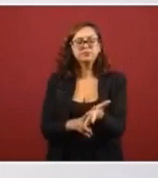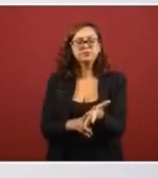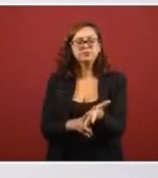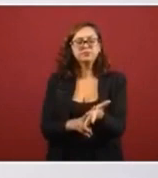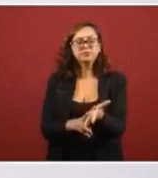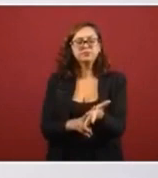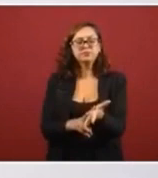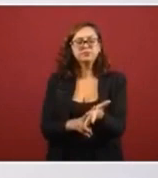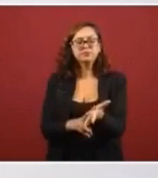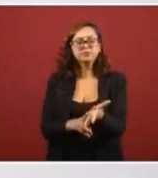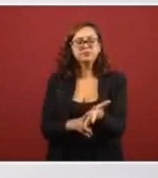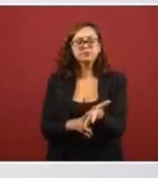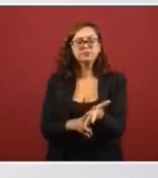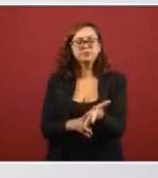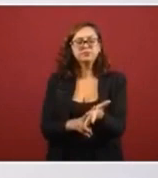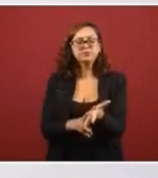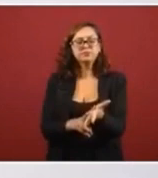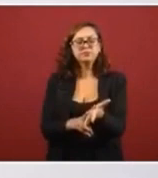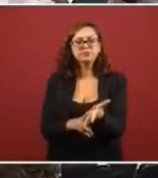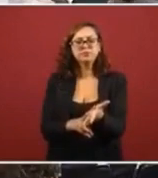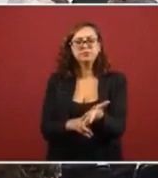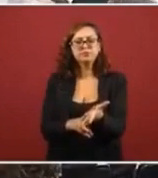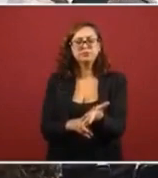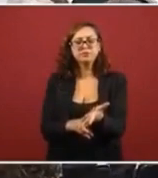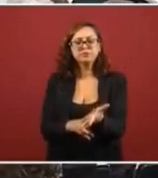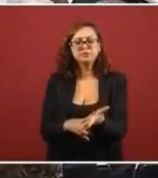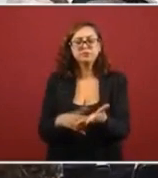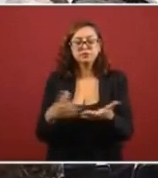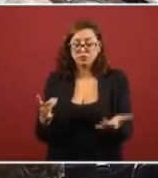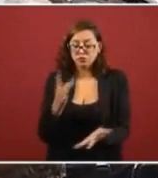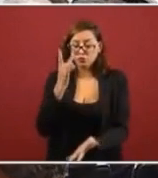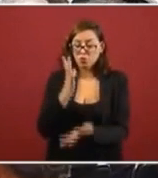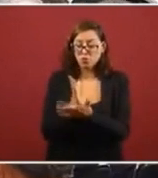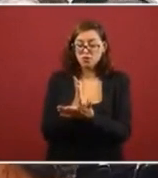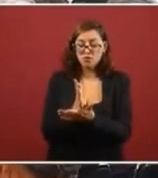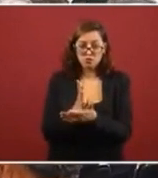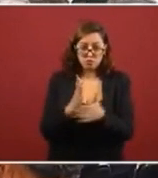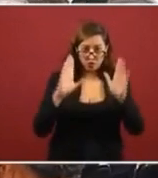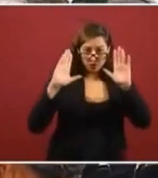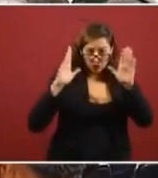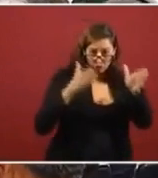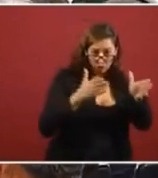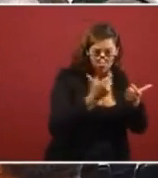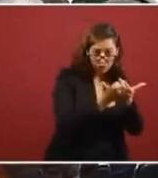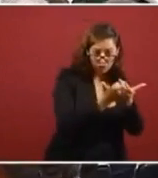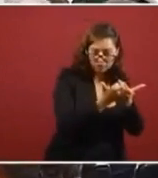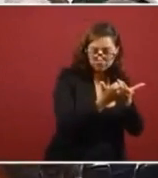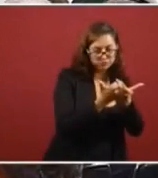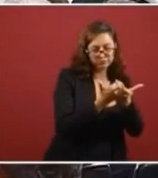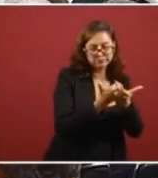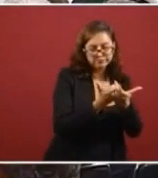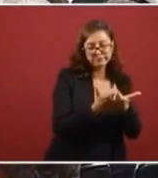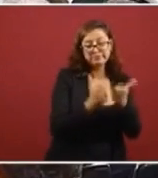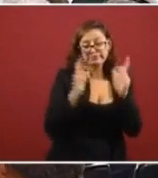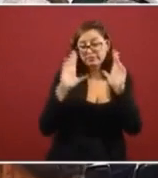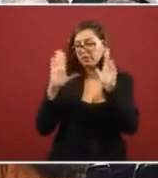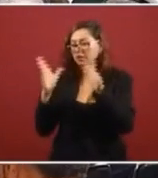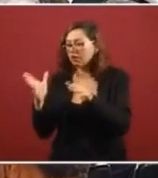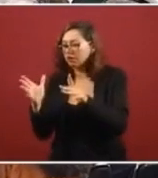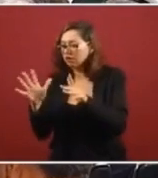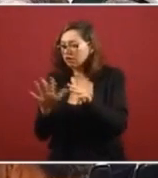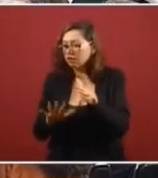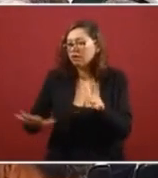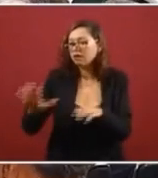and if we think not only in the material but in the field